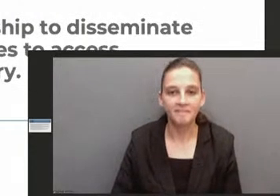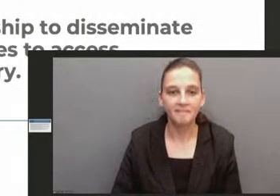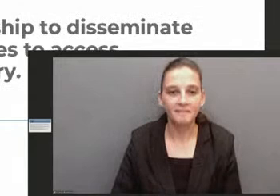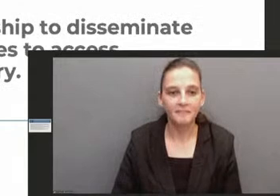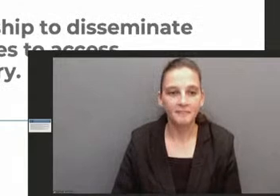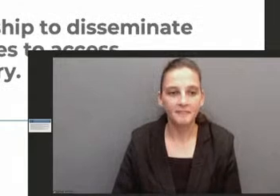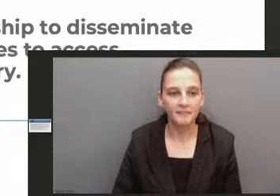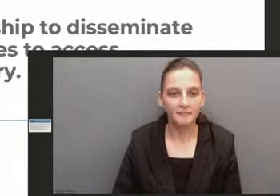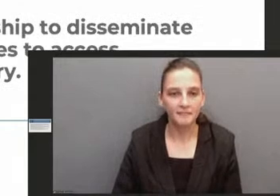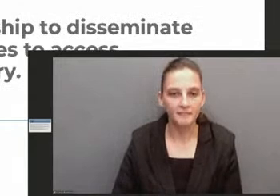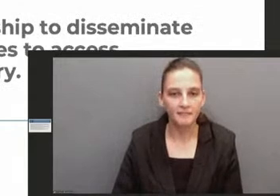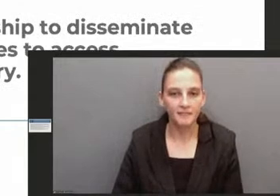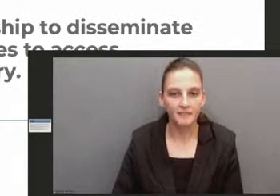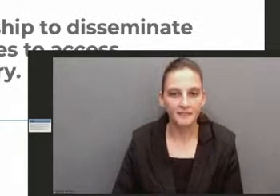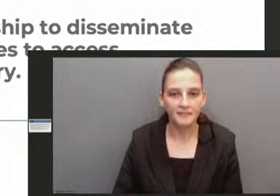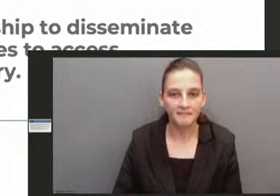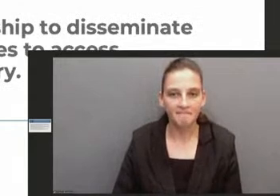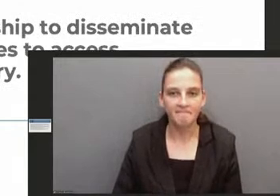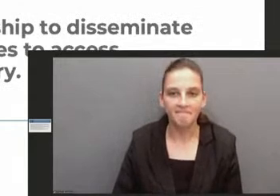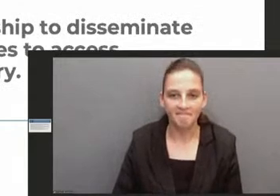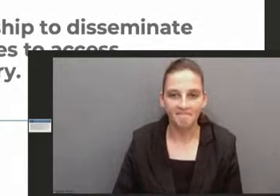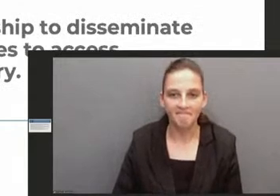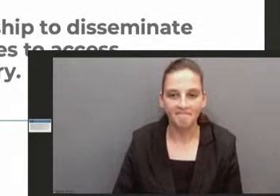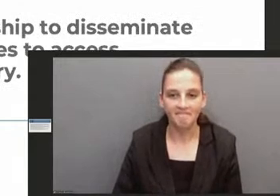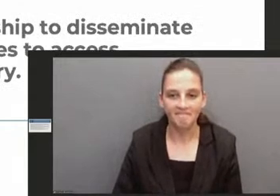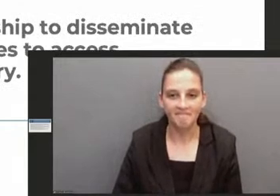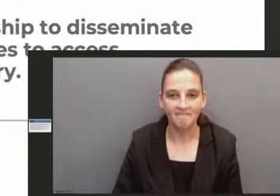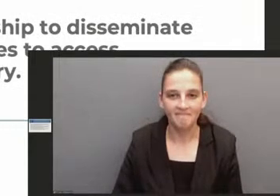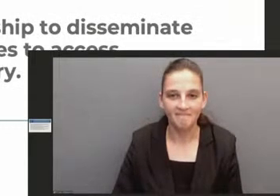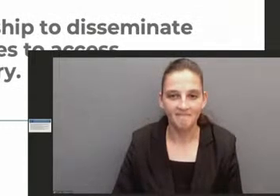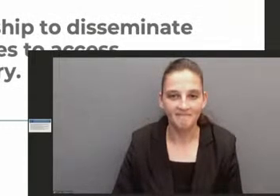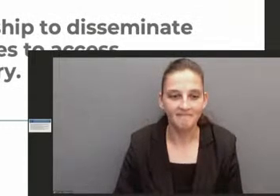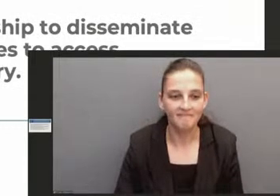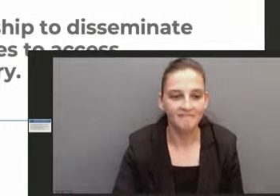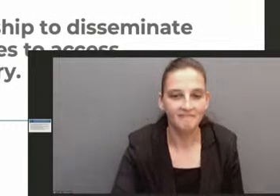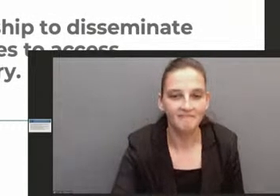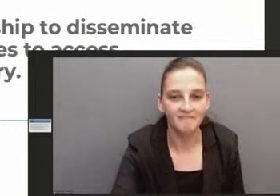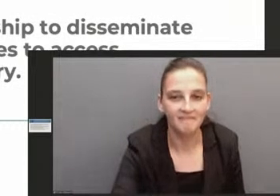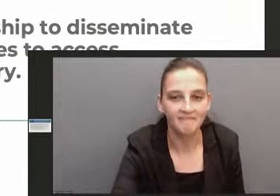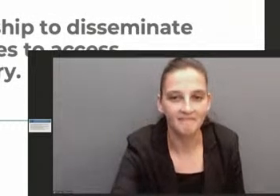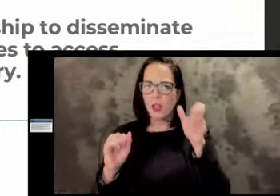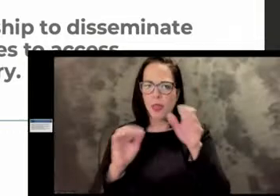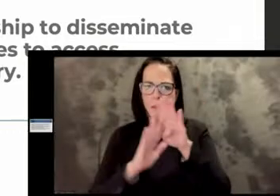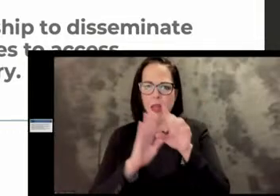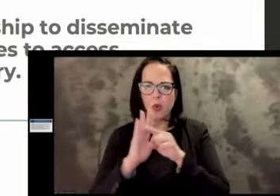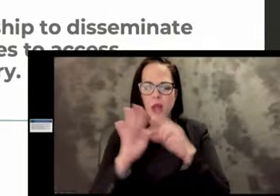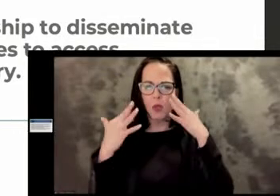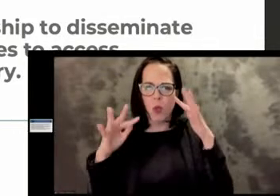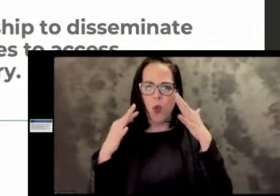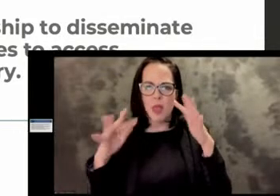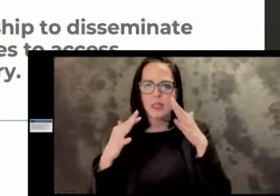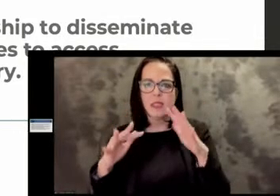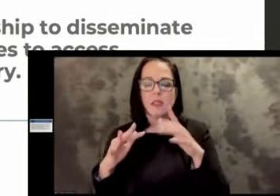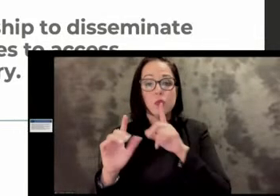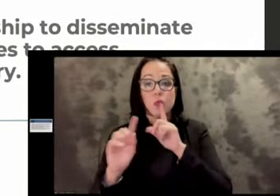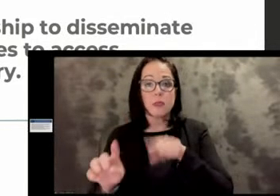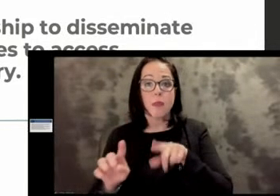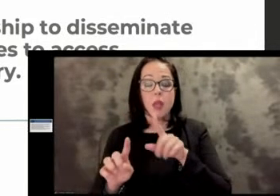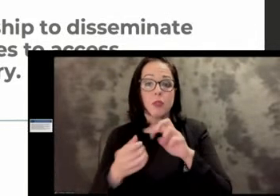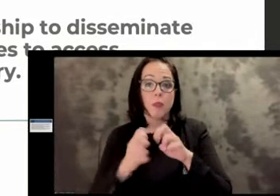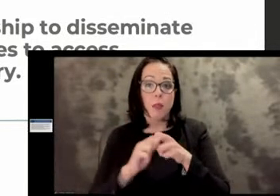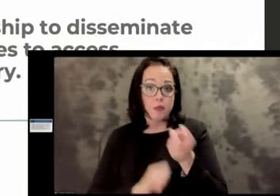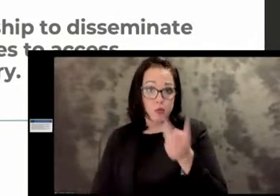And I apologize that people are doing yard work, if you can hear that. To respond to problem 2, we have